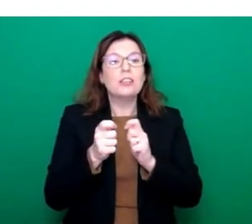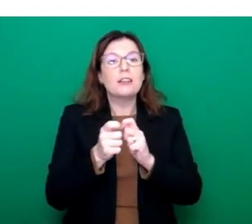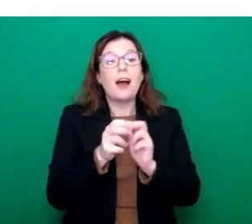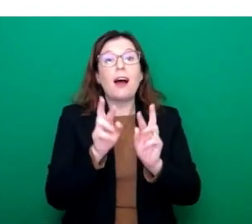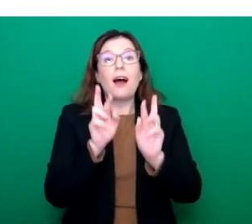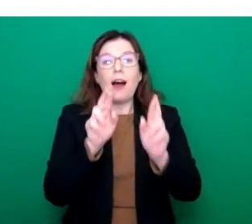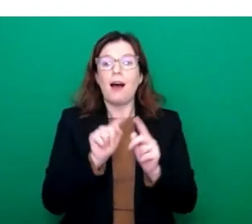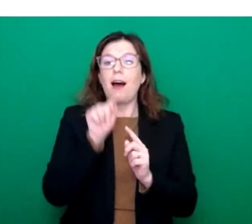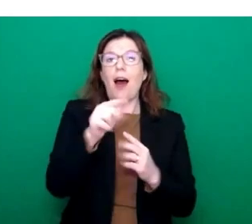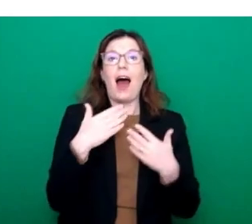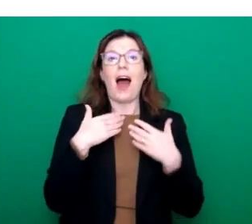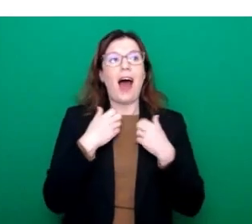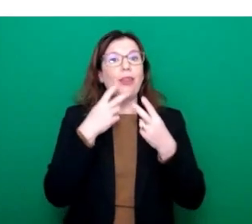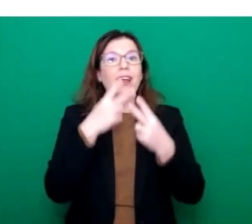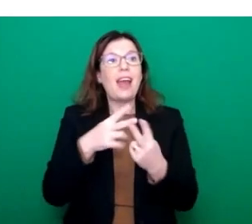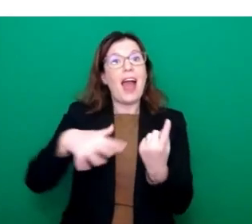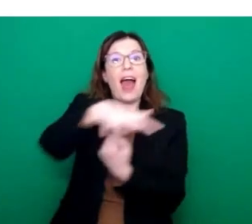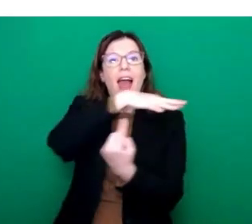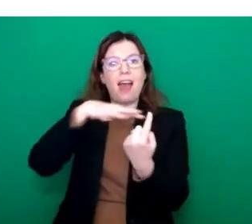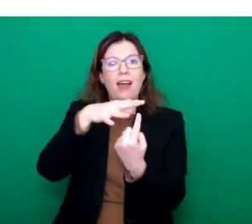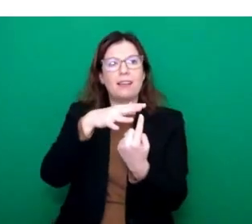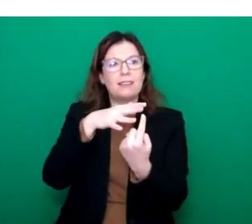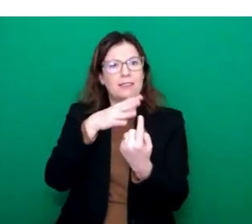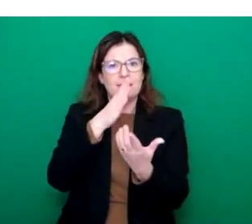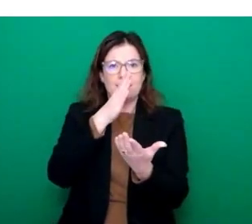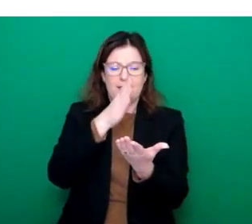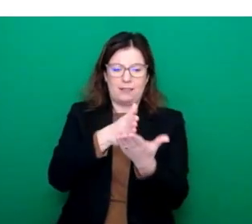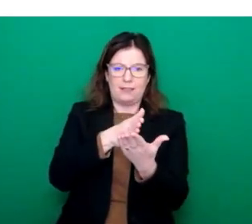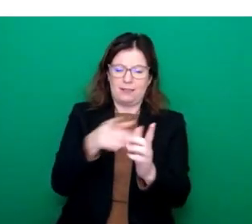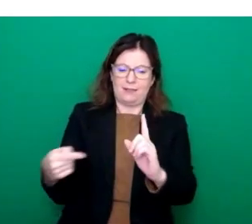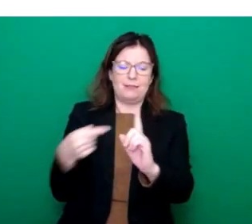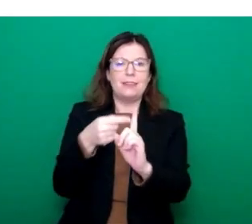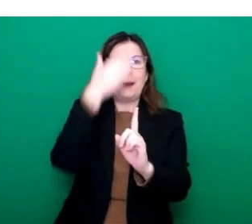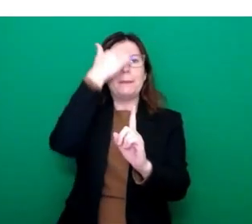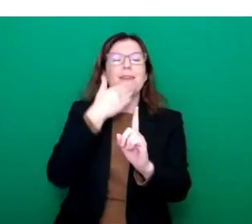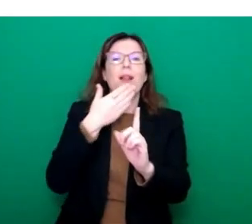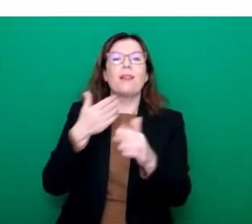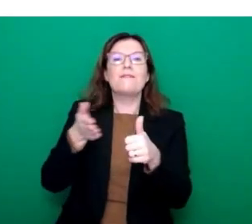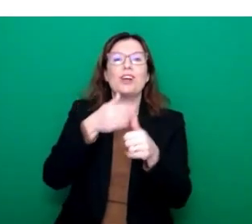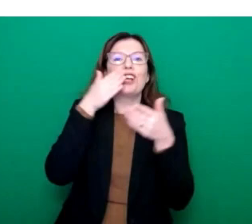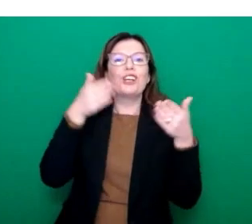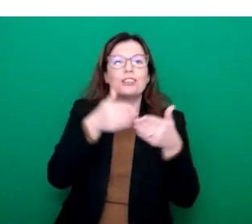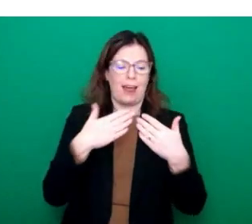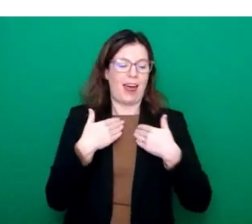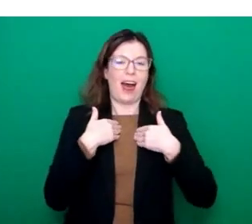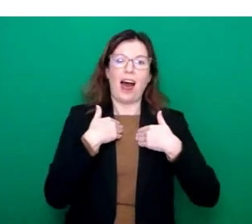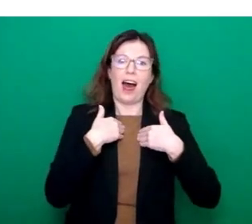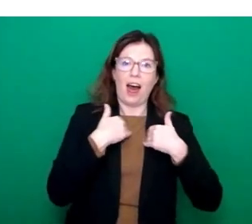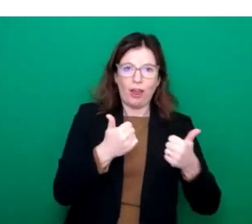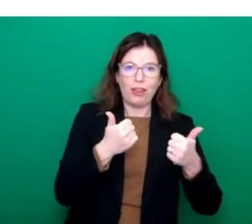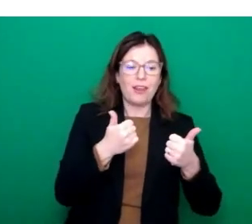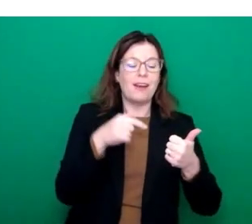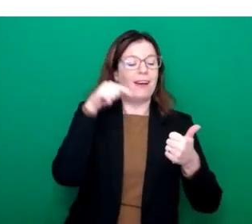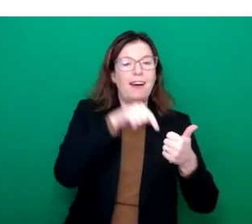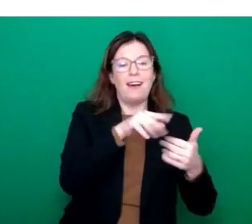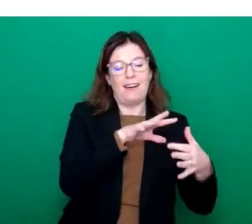people primarily, formally, totally upfront as people that have a level of health, and that level of health will encompass